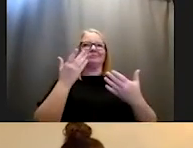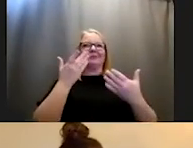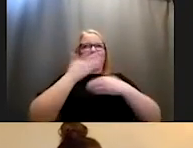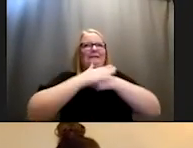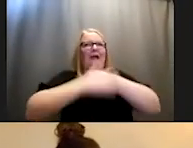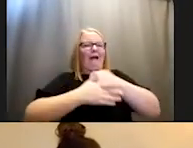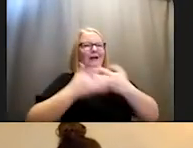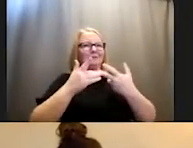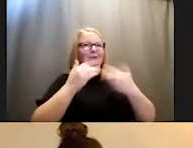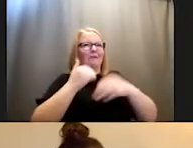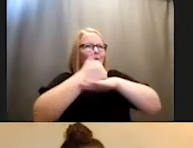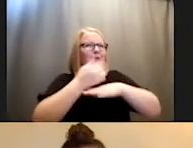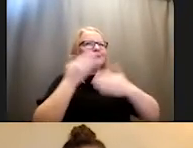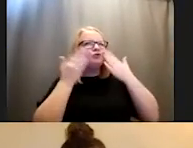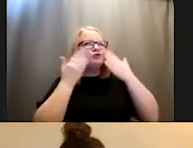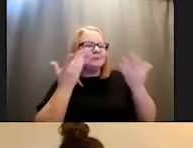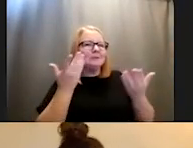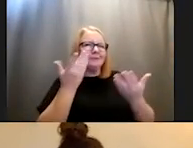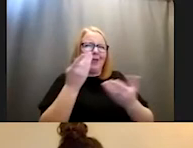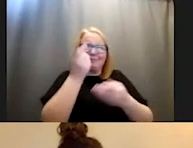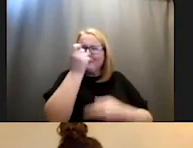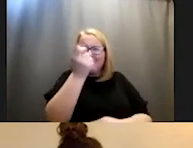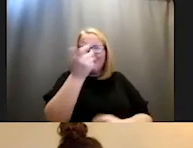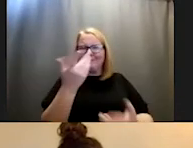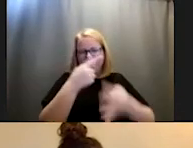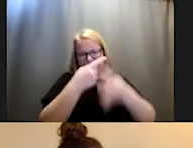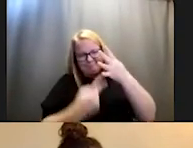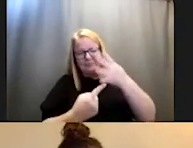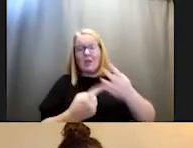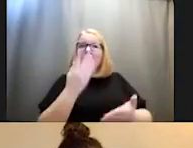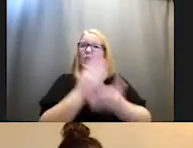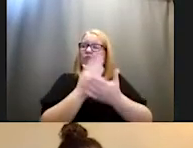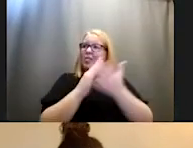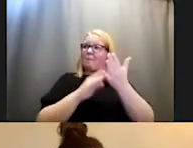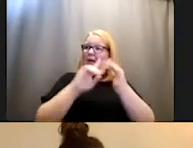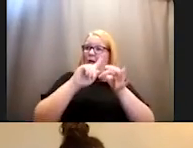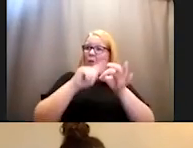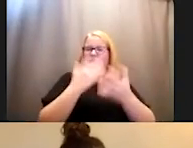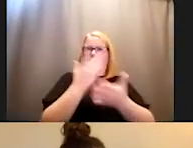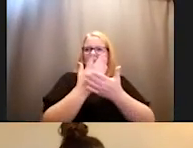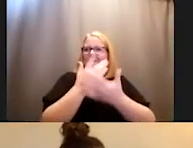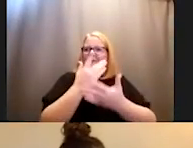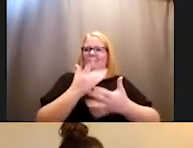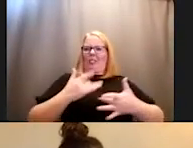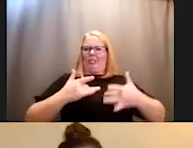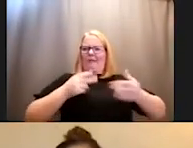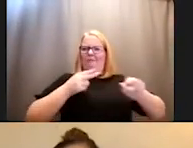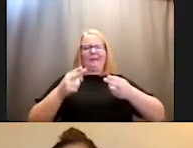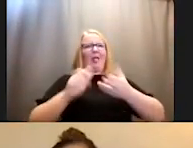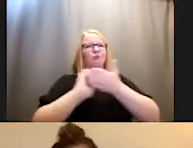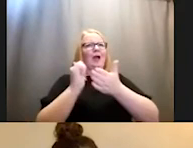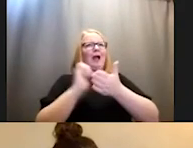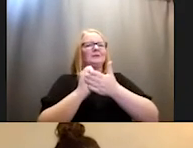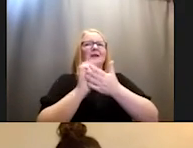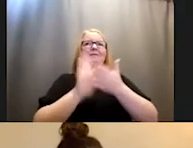name but a few. And with Mary, it was very much about the total look. She created a lifestyle brand where literally everything from